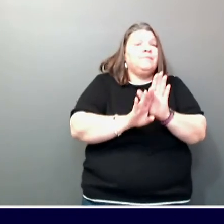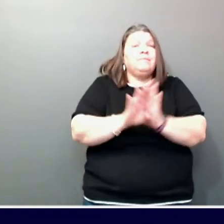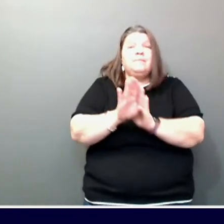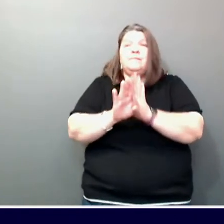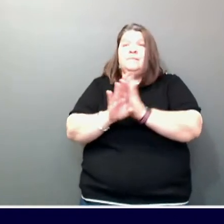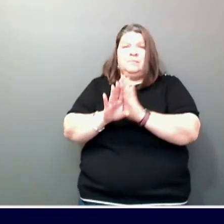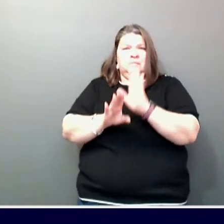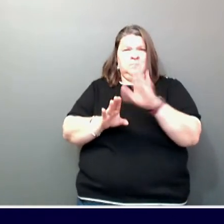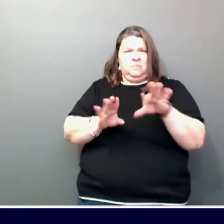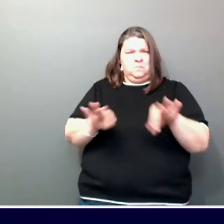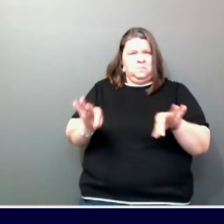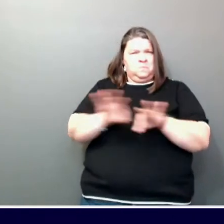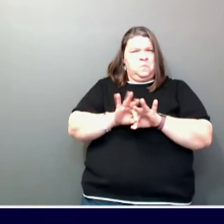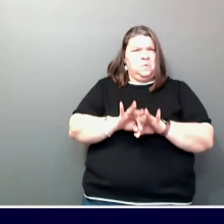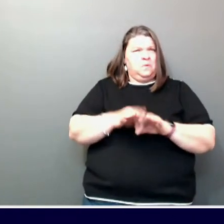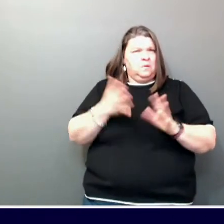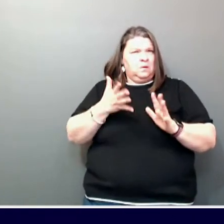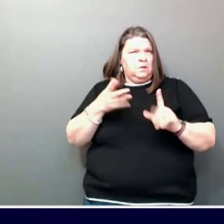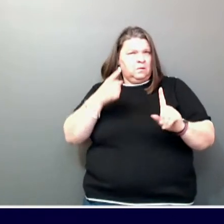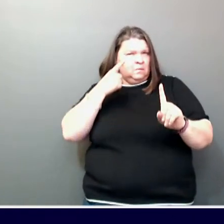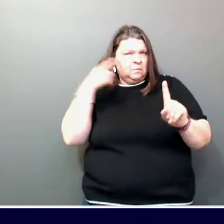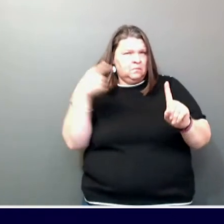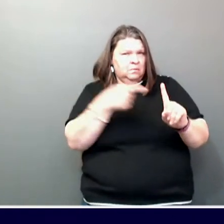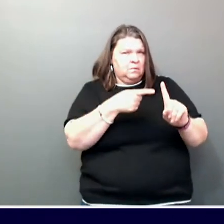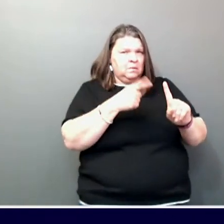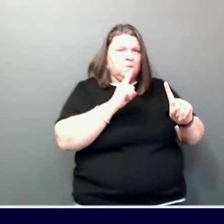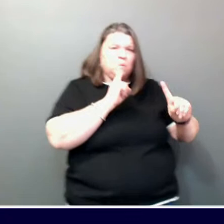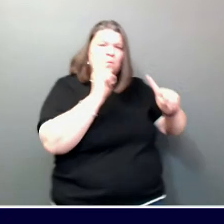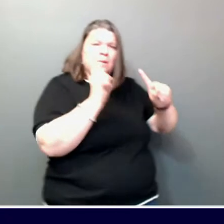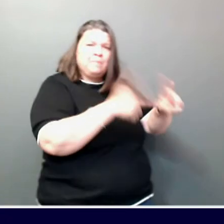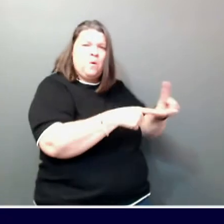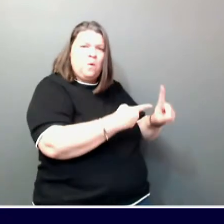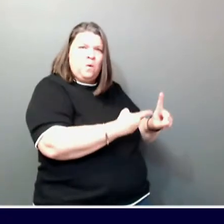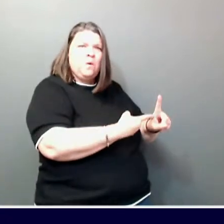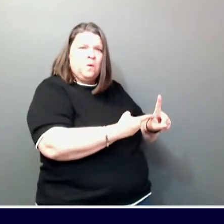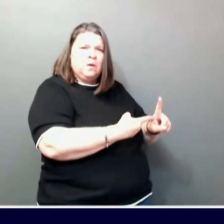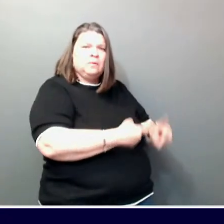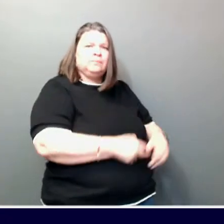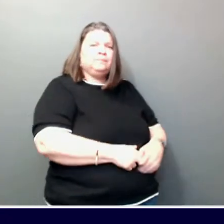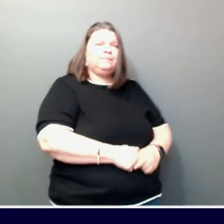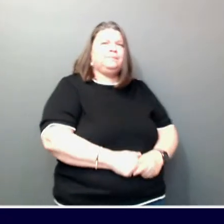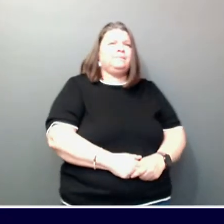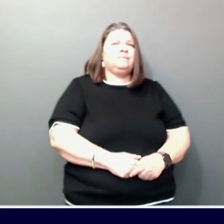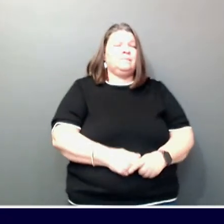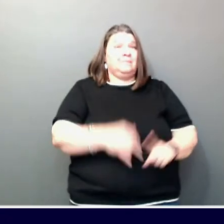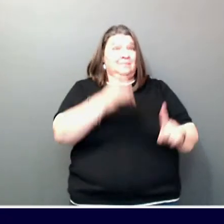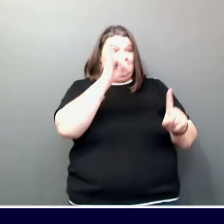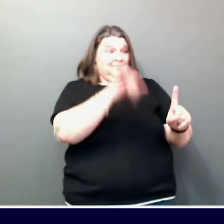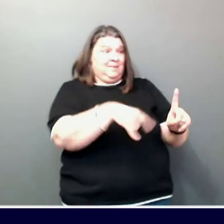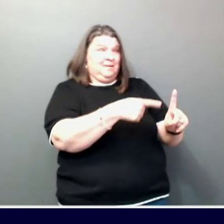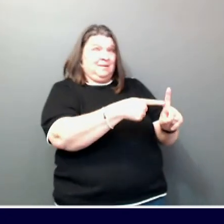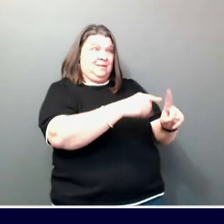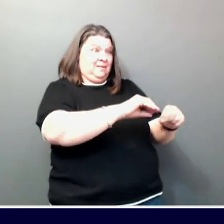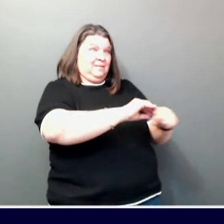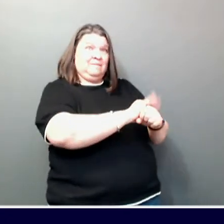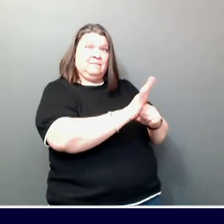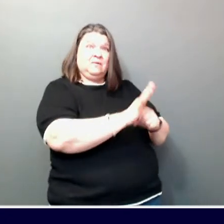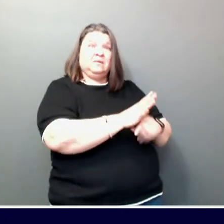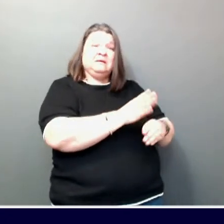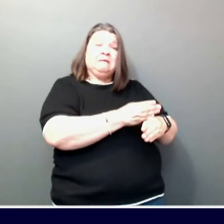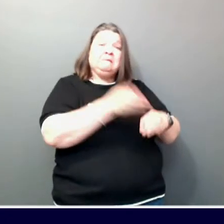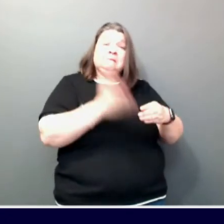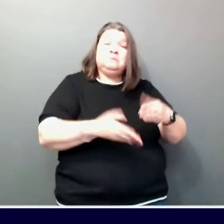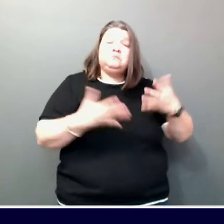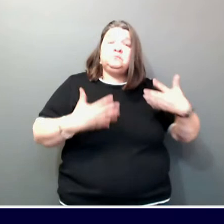None of that is inconsistent with COVID being something endemic. Endemic, essentially in this context, means that it's